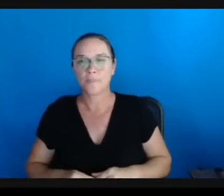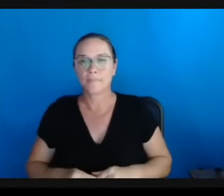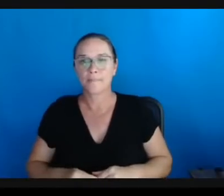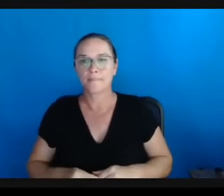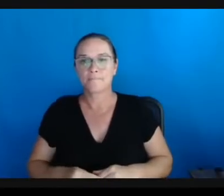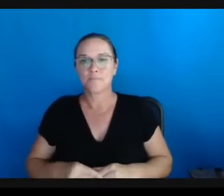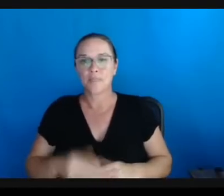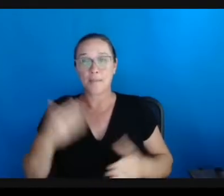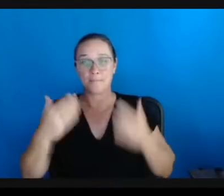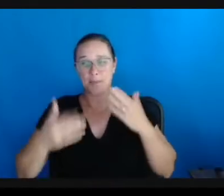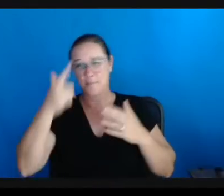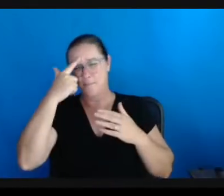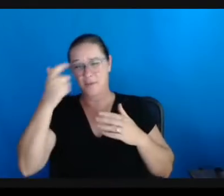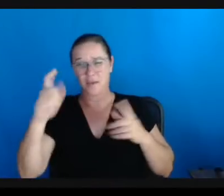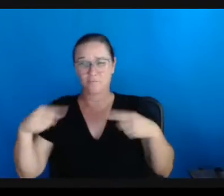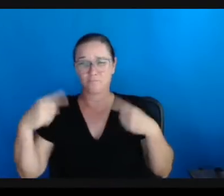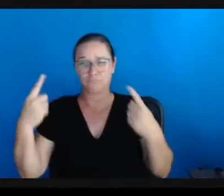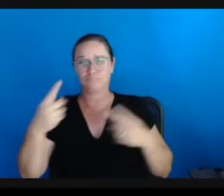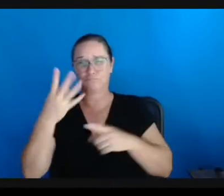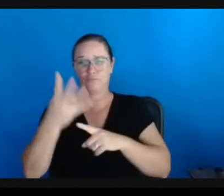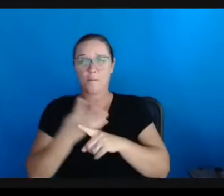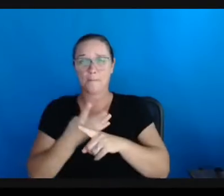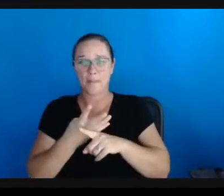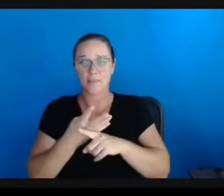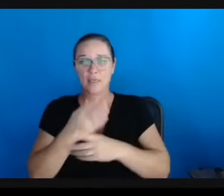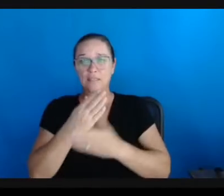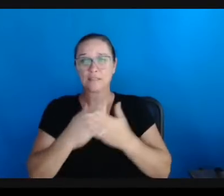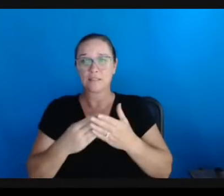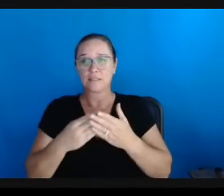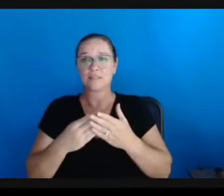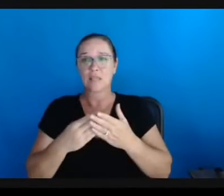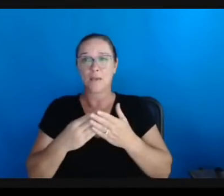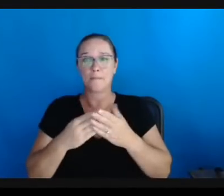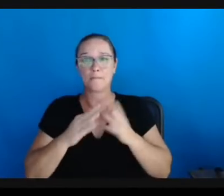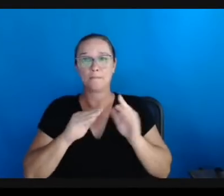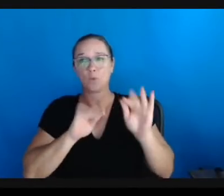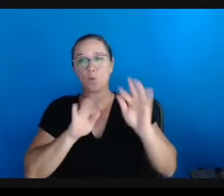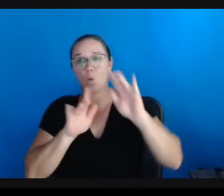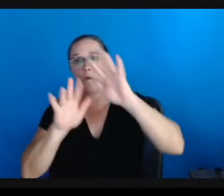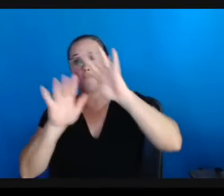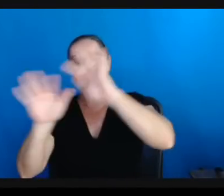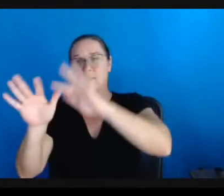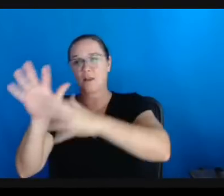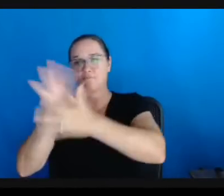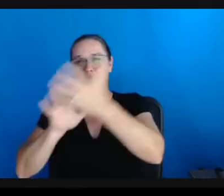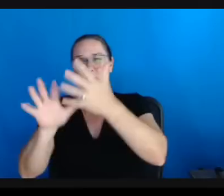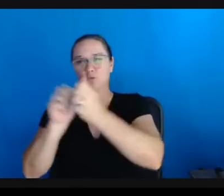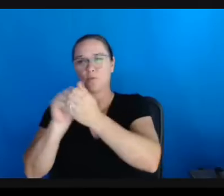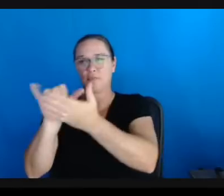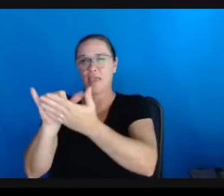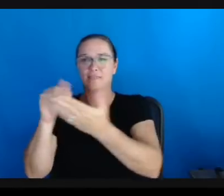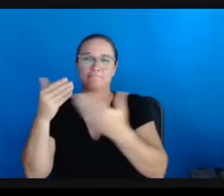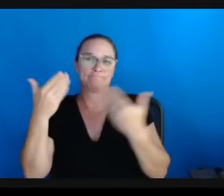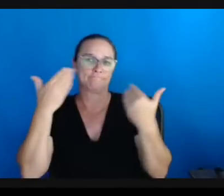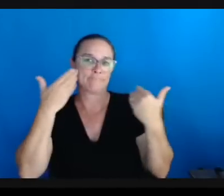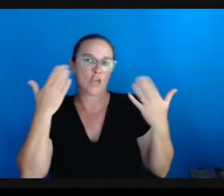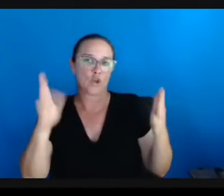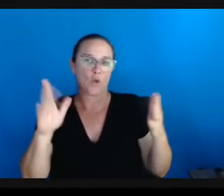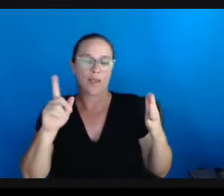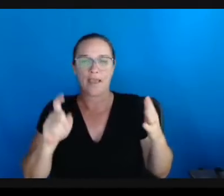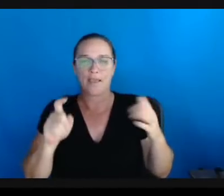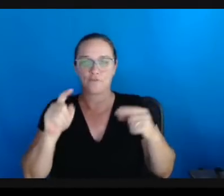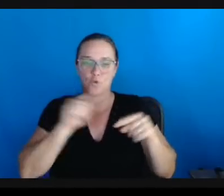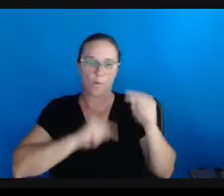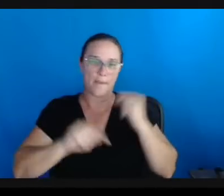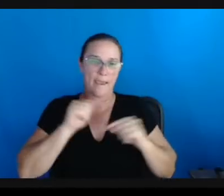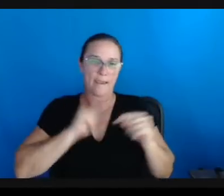going on 4 months, some of our gas blew over and got merged into some of the stuff over here. I couldn't tell you without tracing it back further,